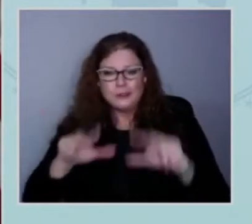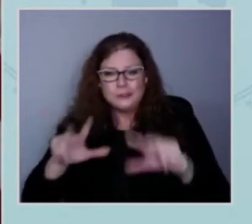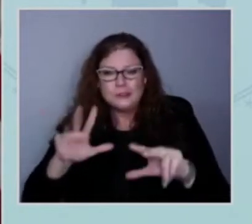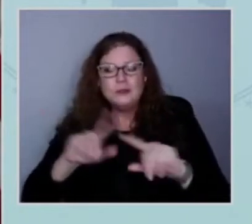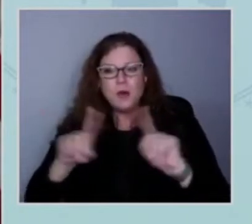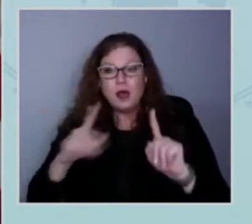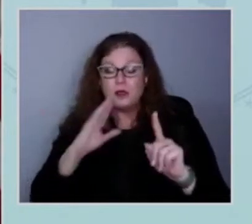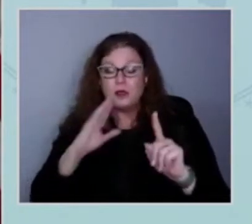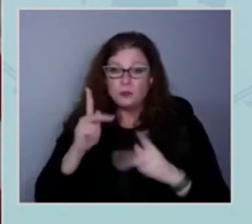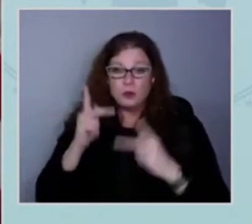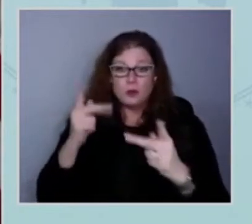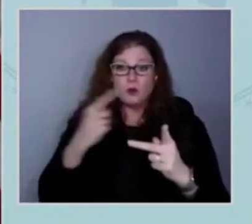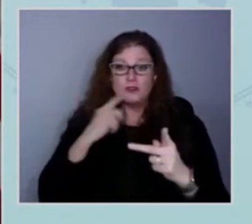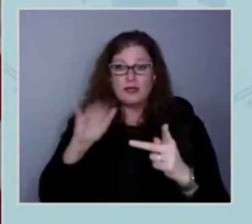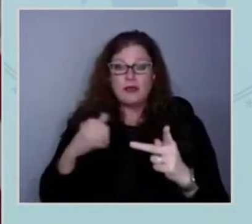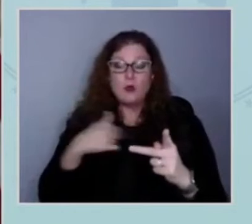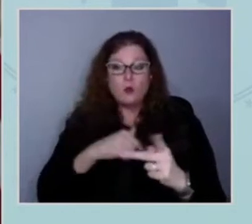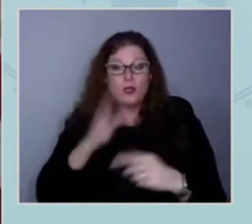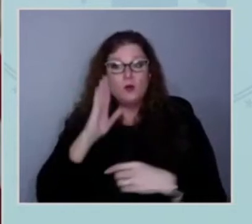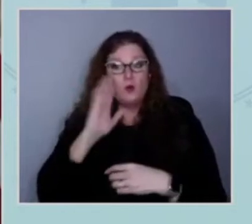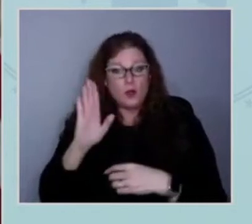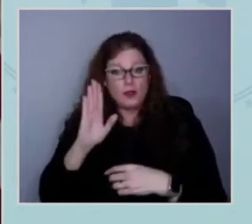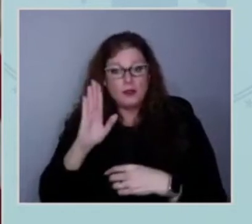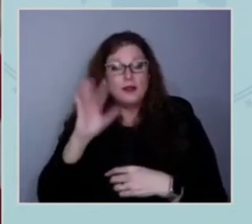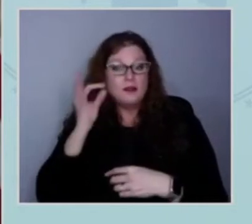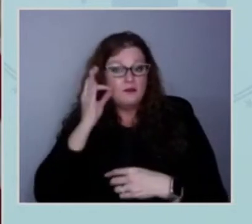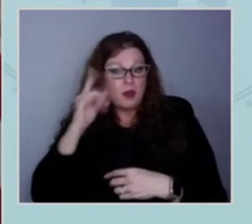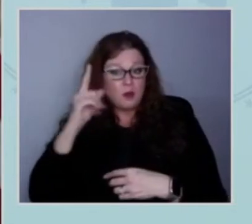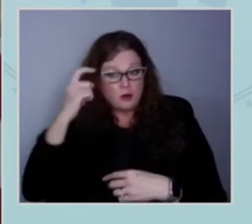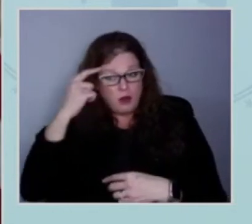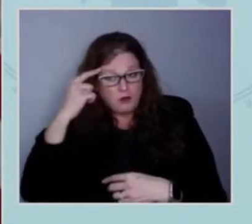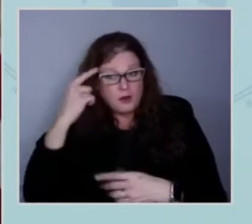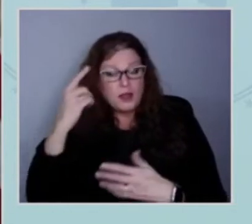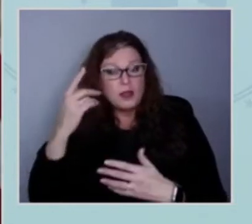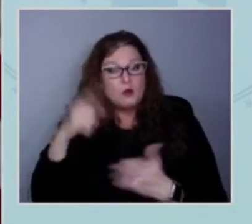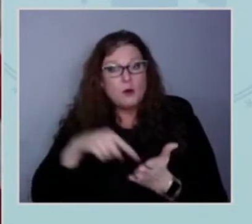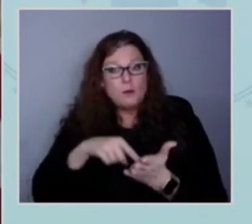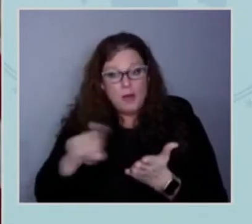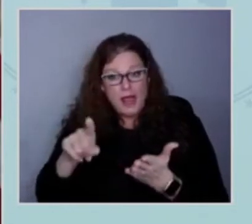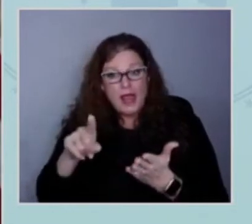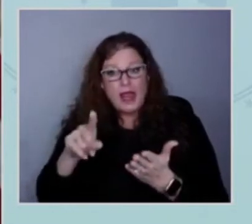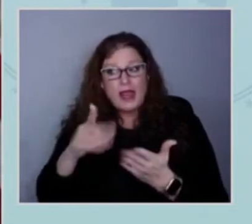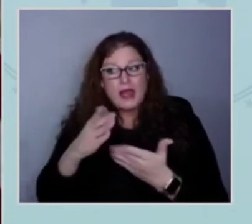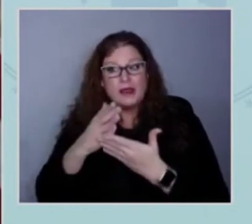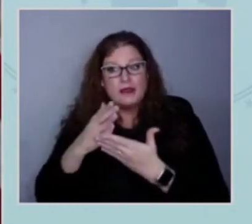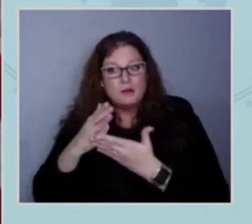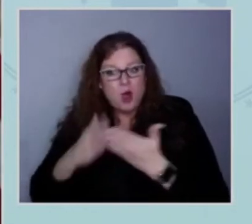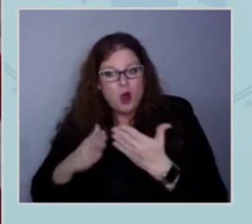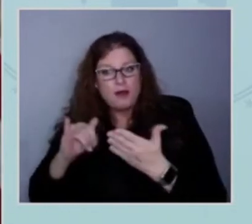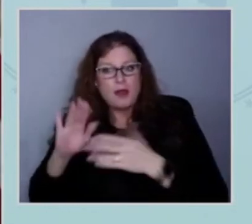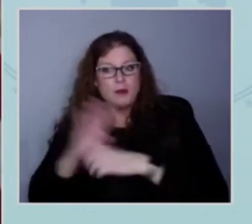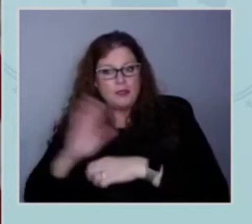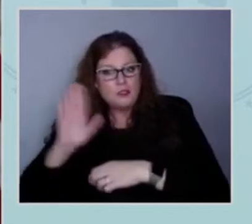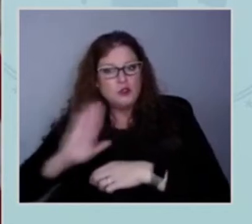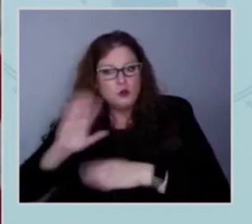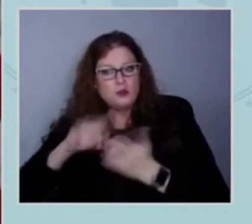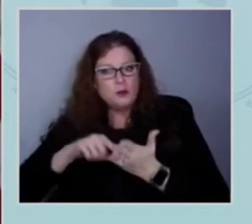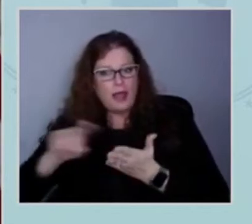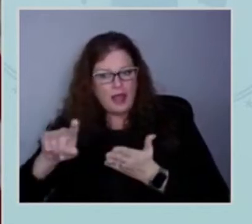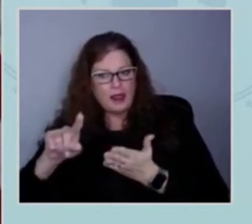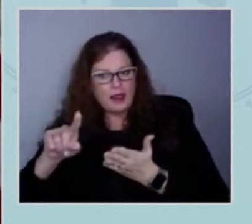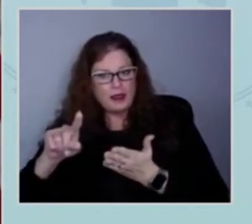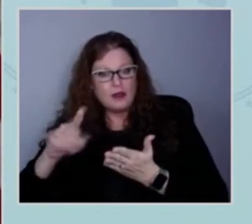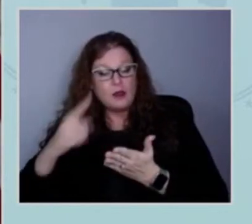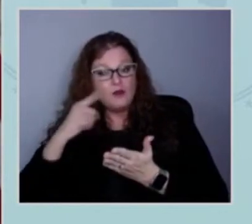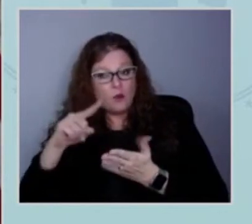of wonky language, but there was a proposal that said that we would, in fact, the federal government,